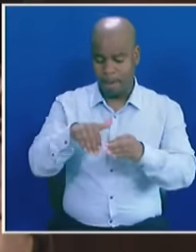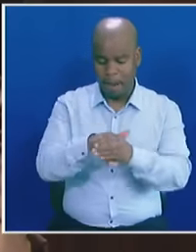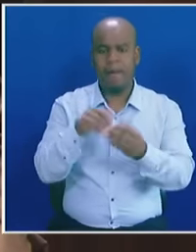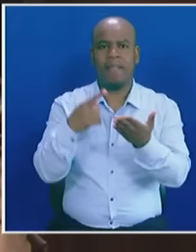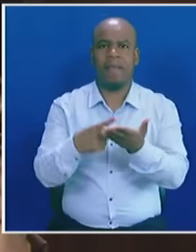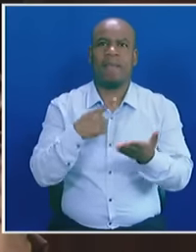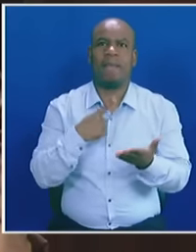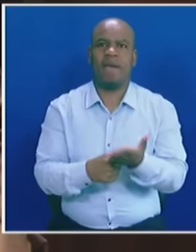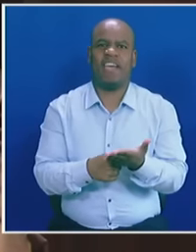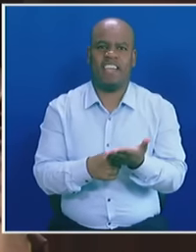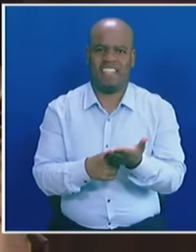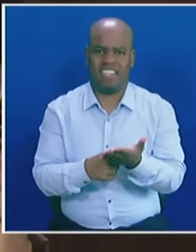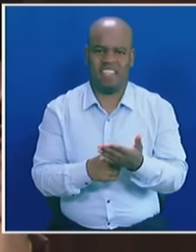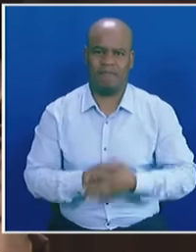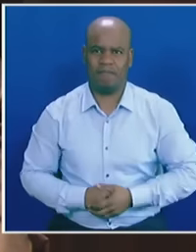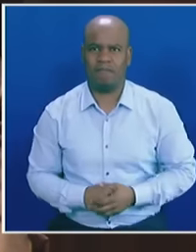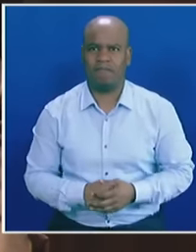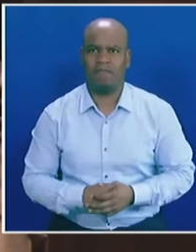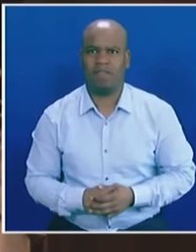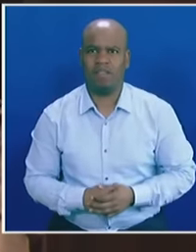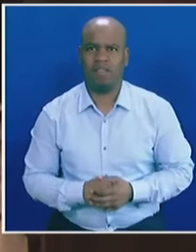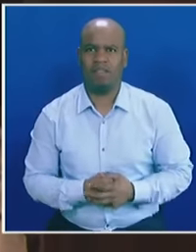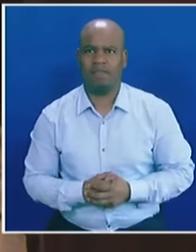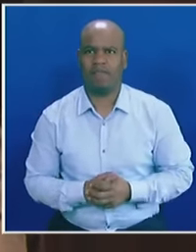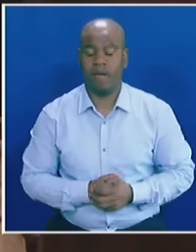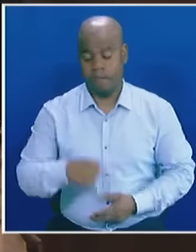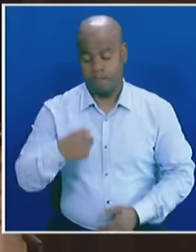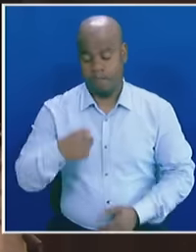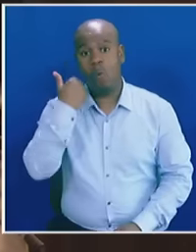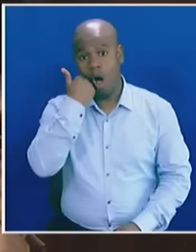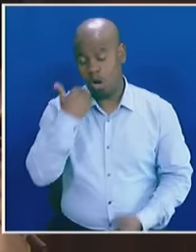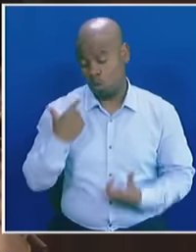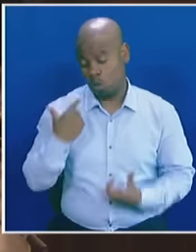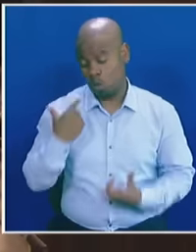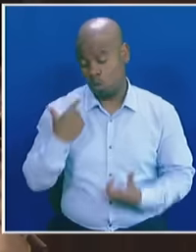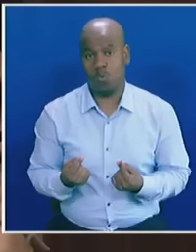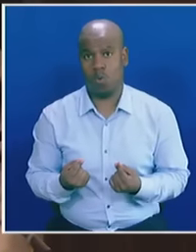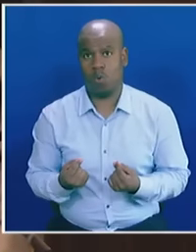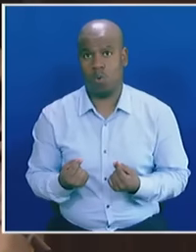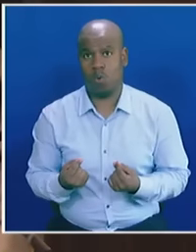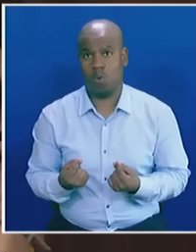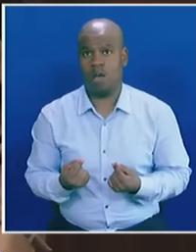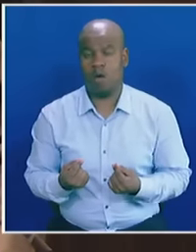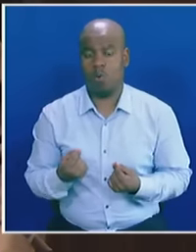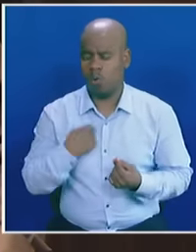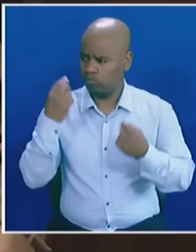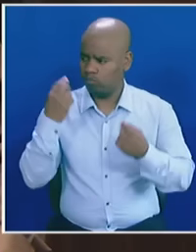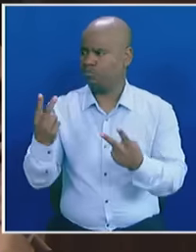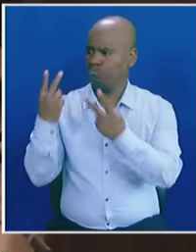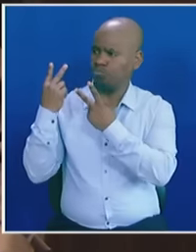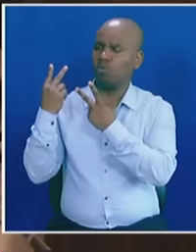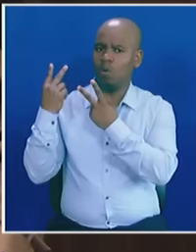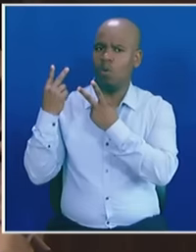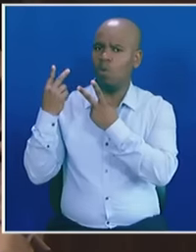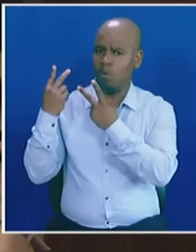debate, among other things. I want, as I do this, to refer to Solomon